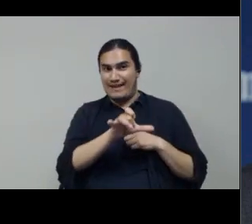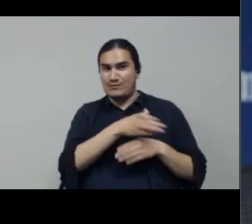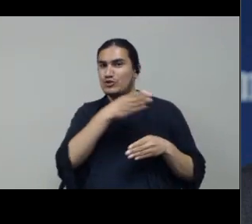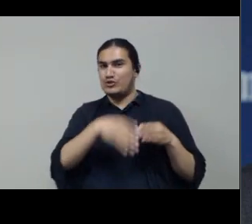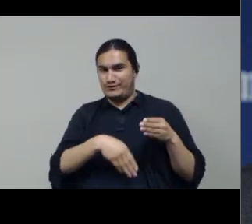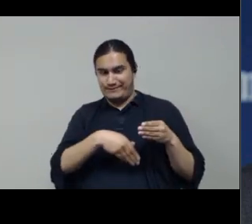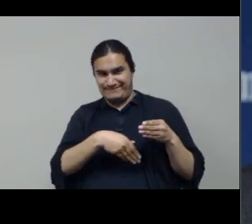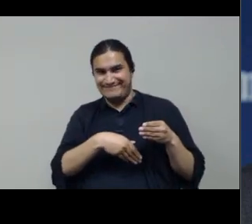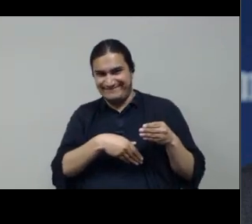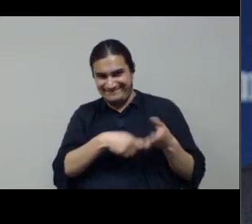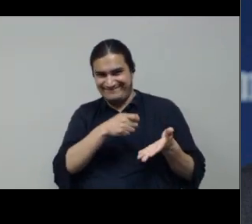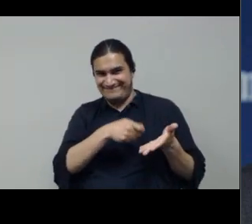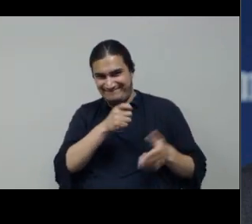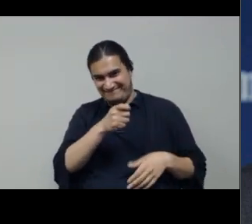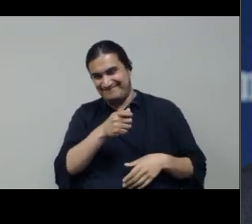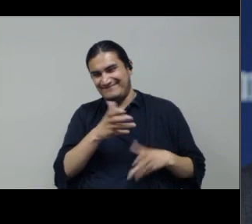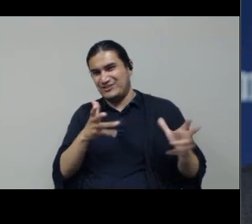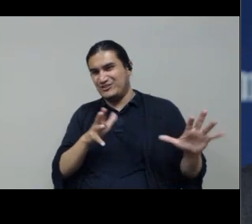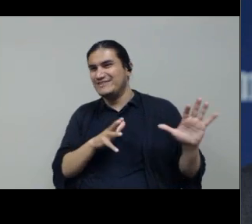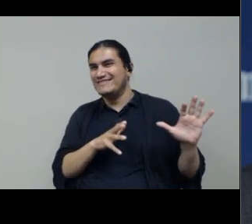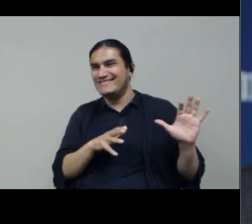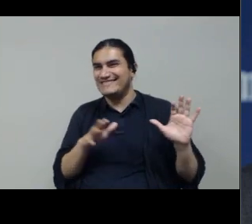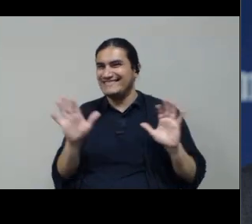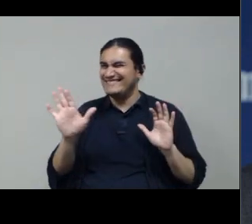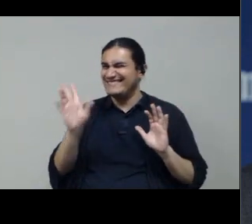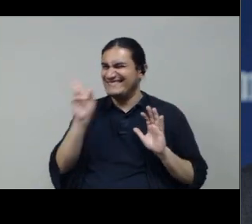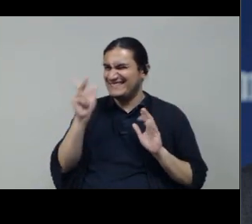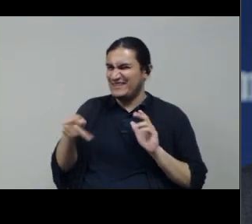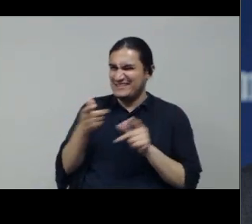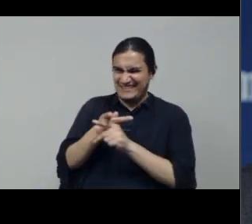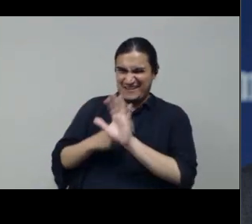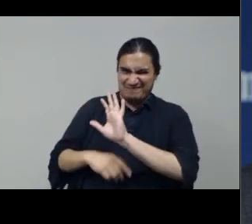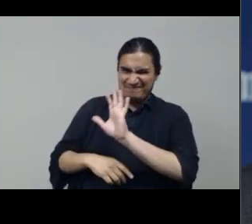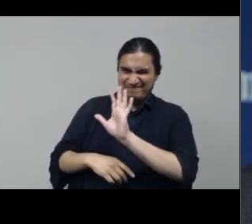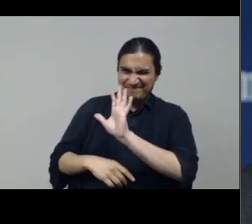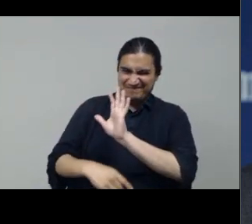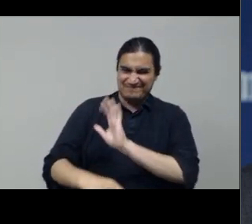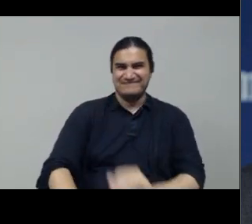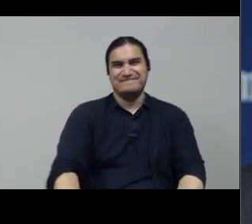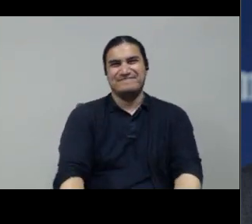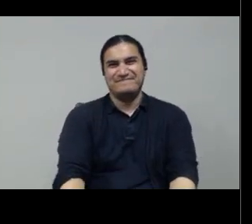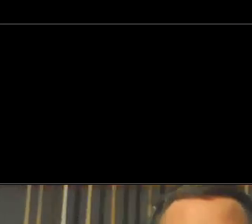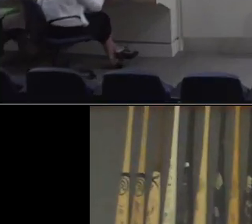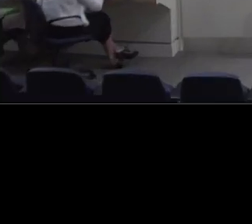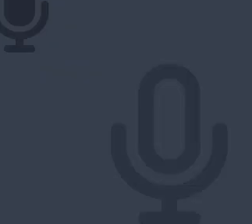So beautiful.